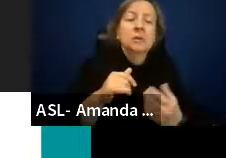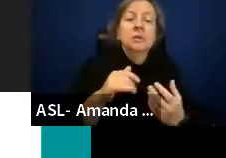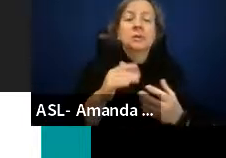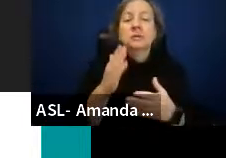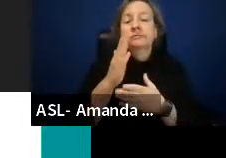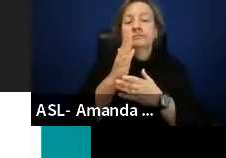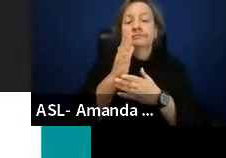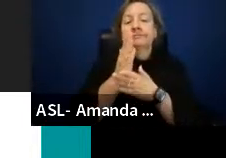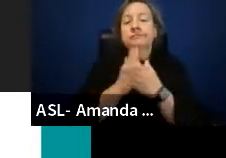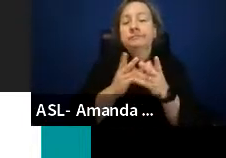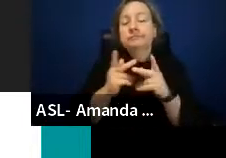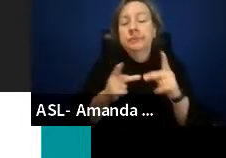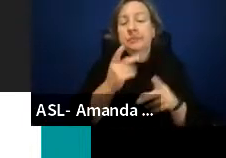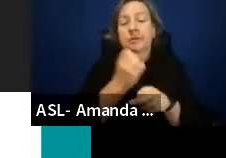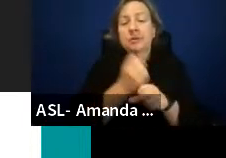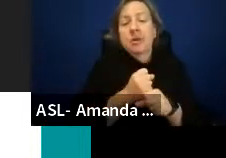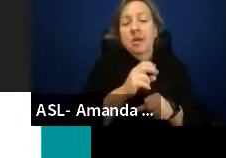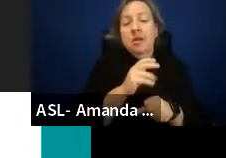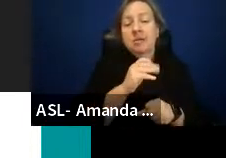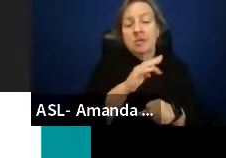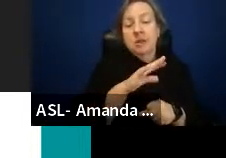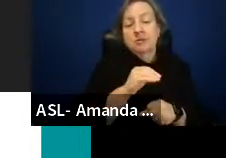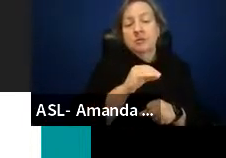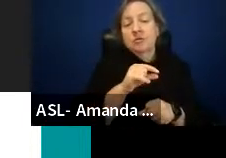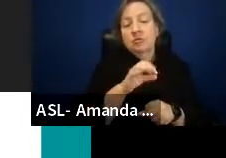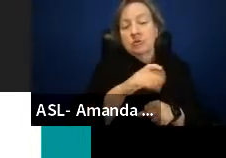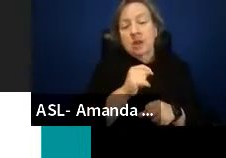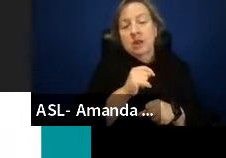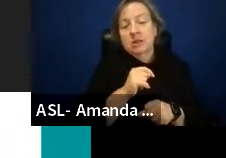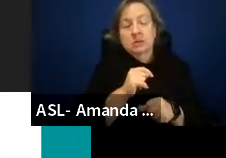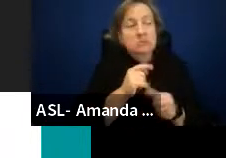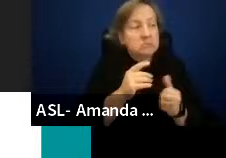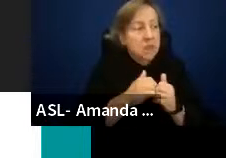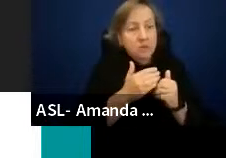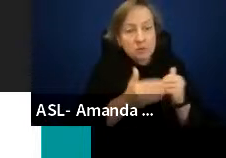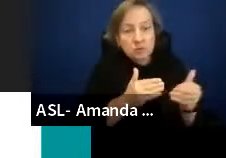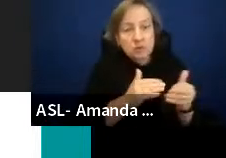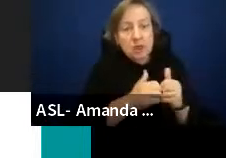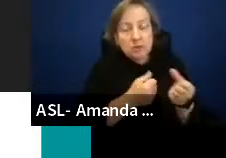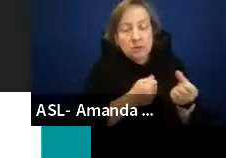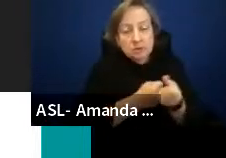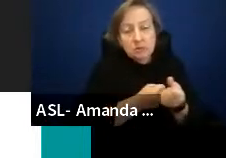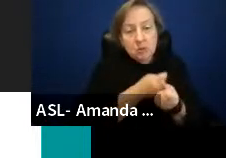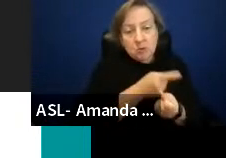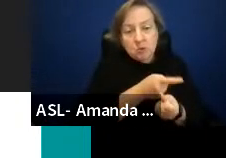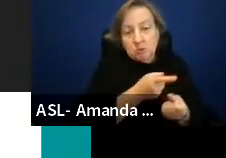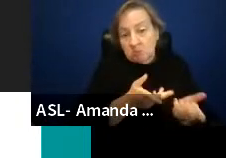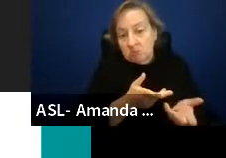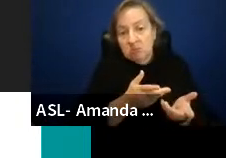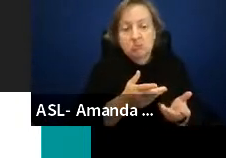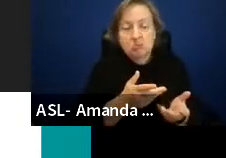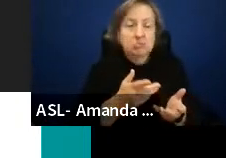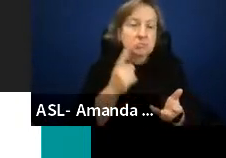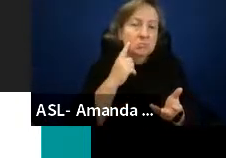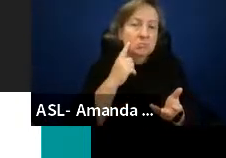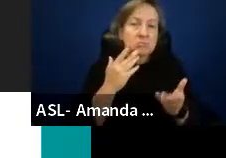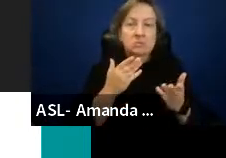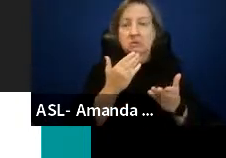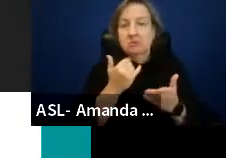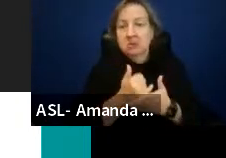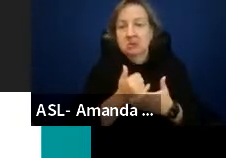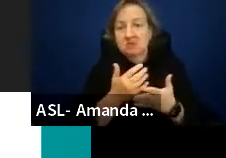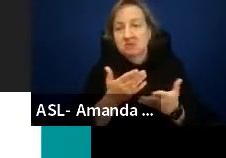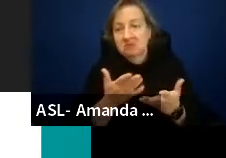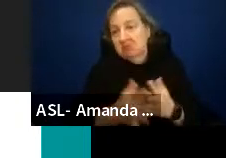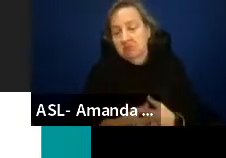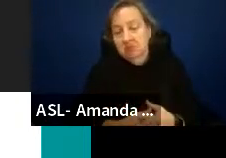the microgrid, so I can call and say, hey, what are we doing and how can we support you? You know, that's all.